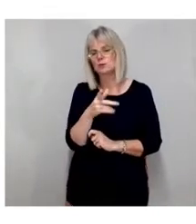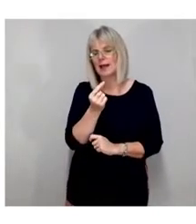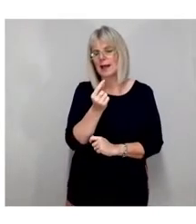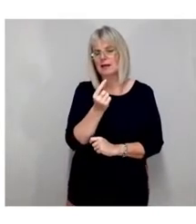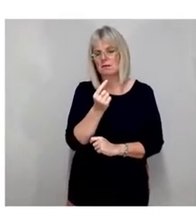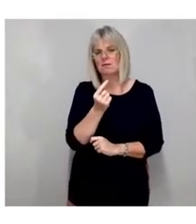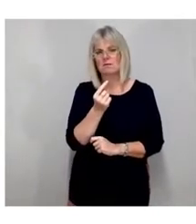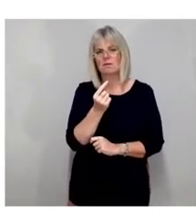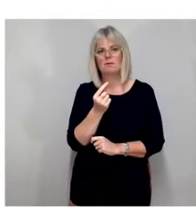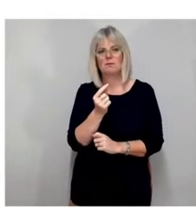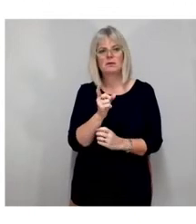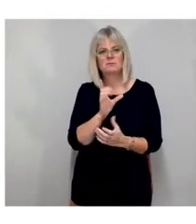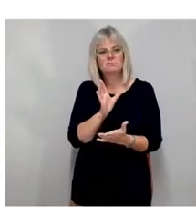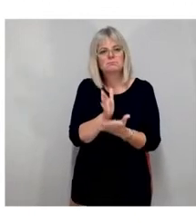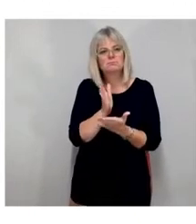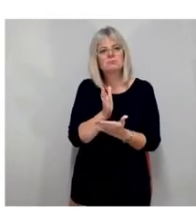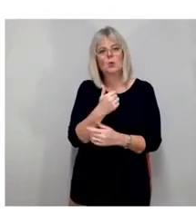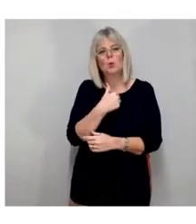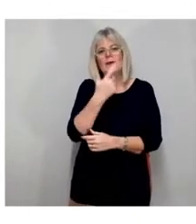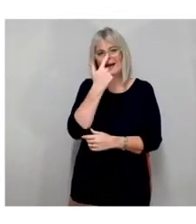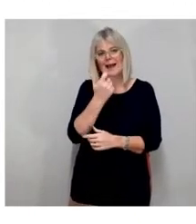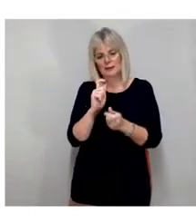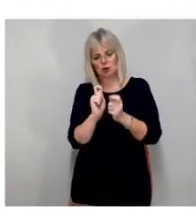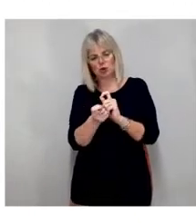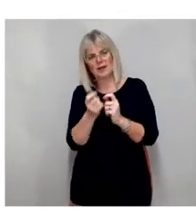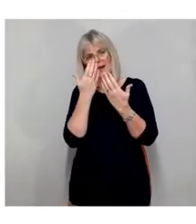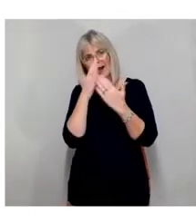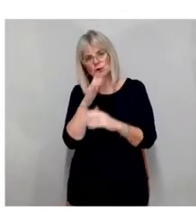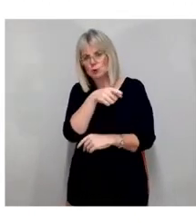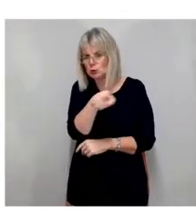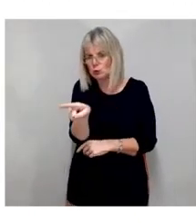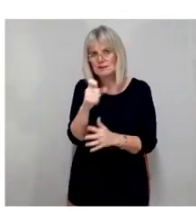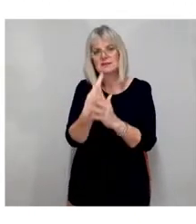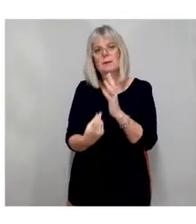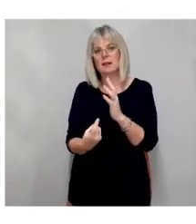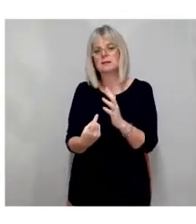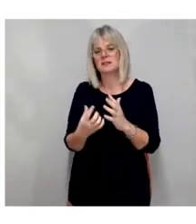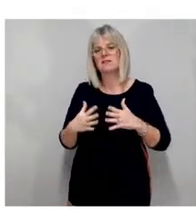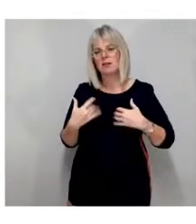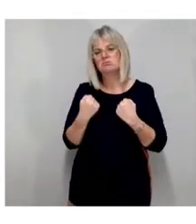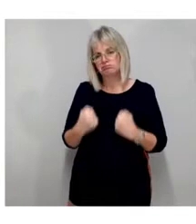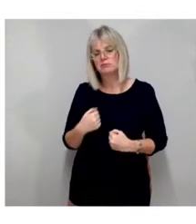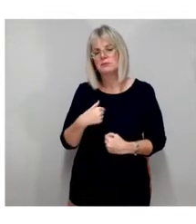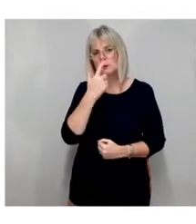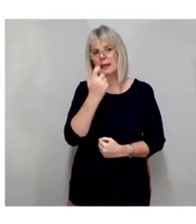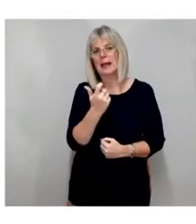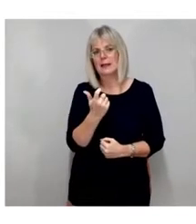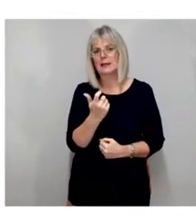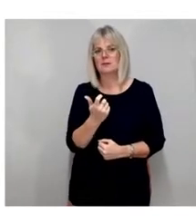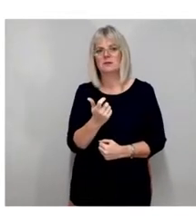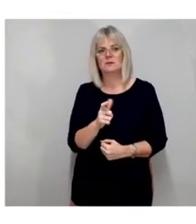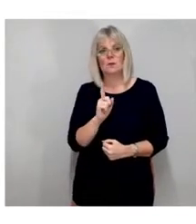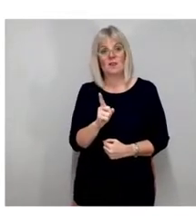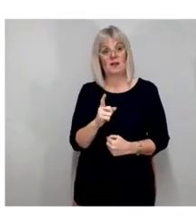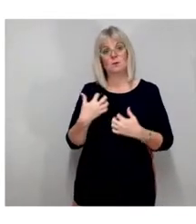attitudes towards disability as well. And so I think that's something that we're very we're very keen to tackle them. I mean, going